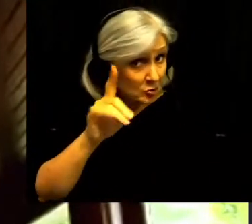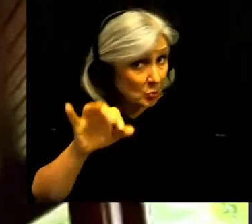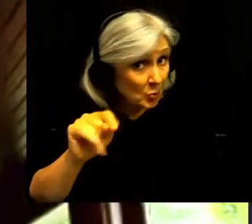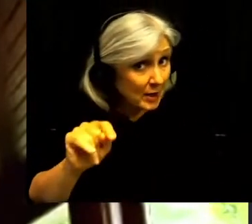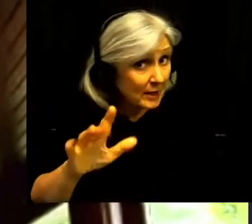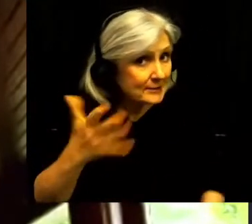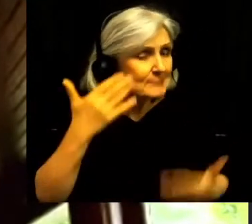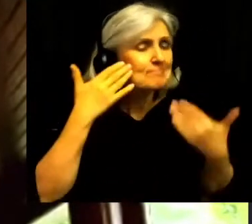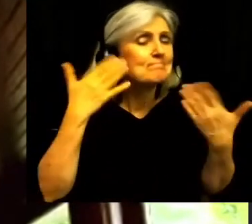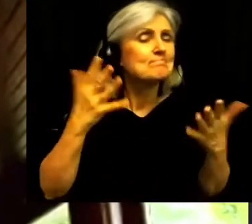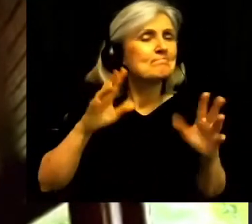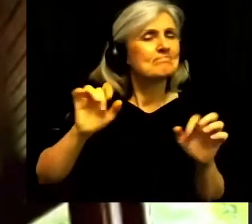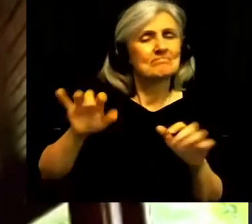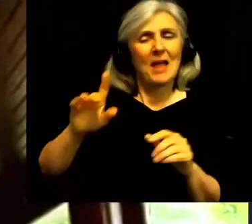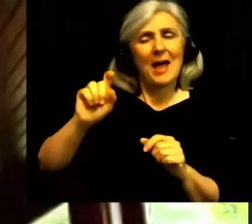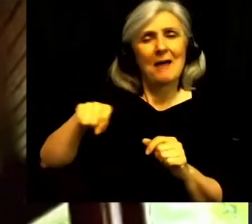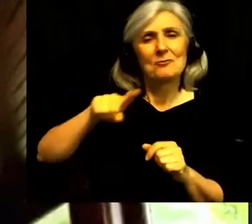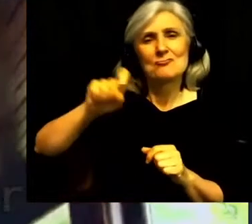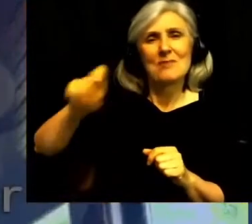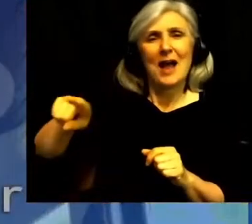our policy team.